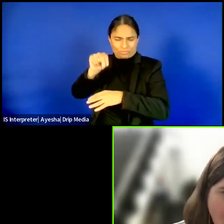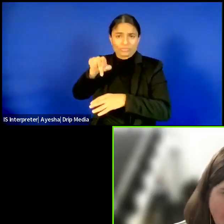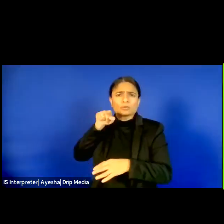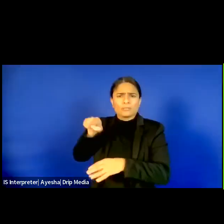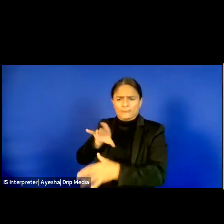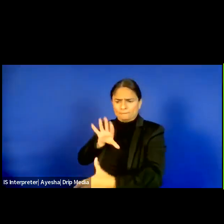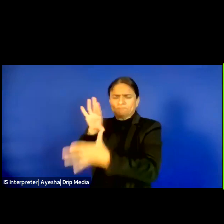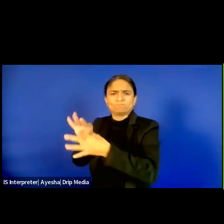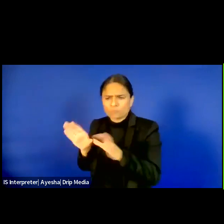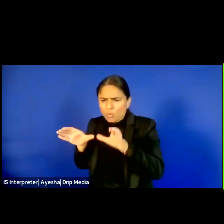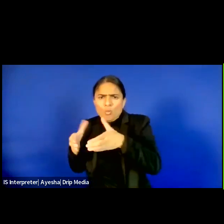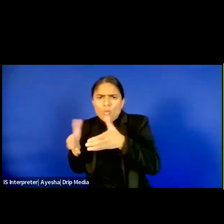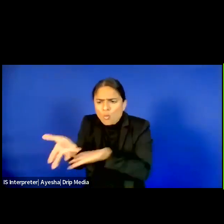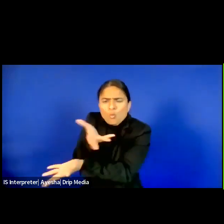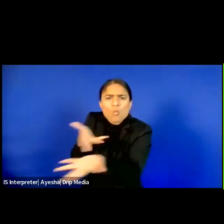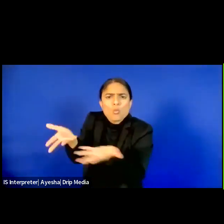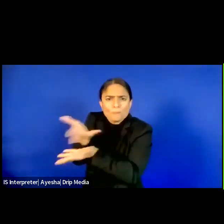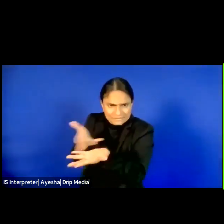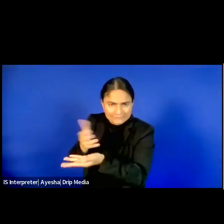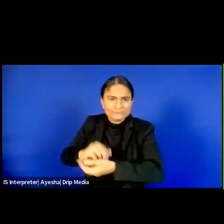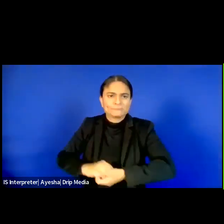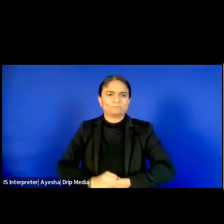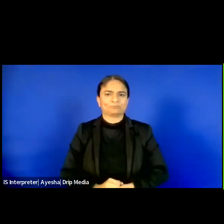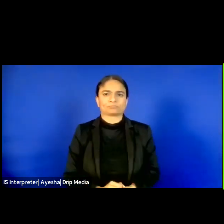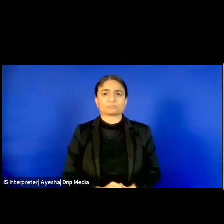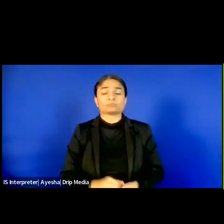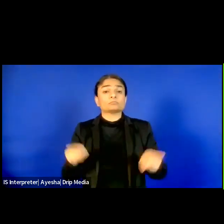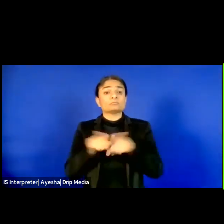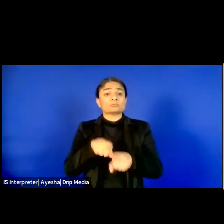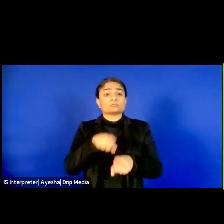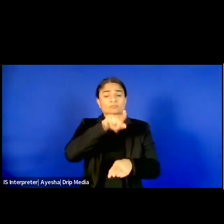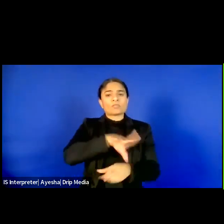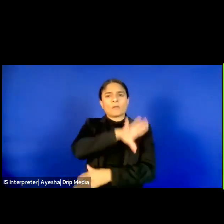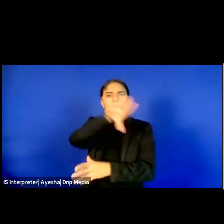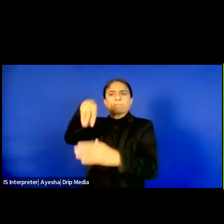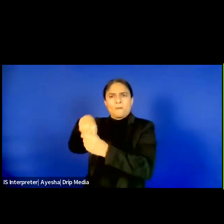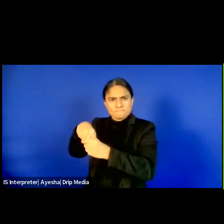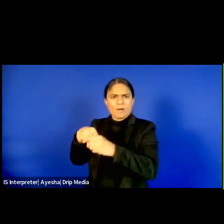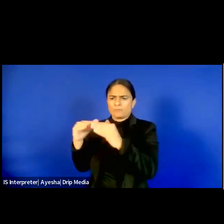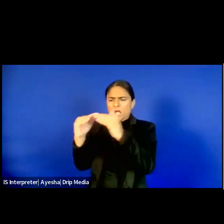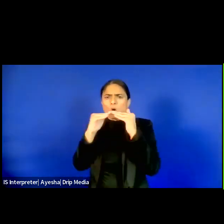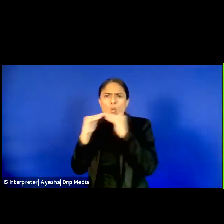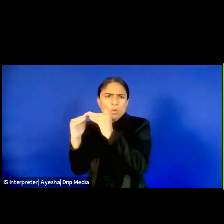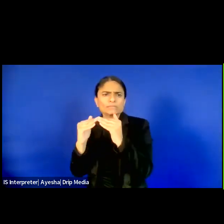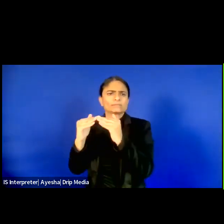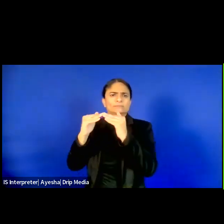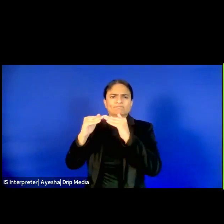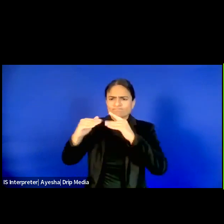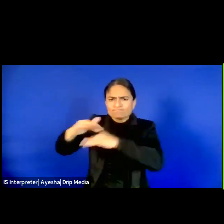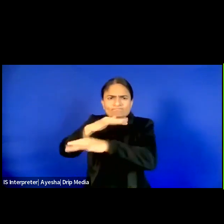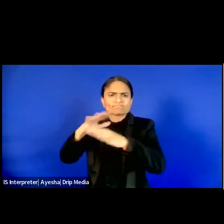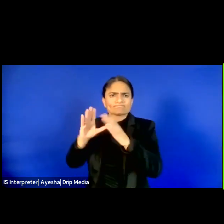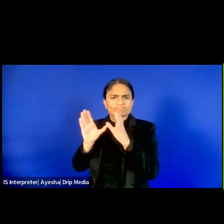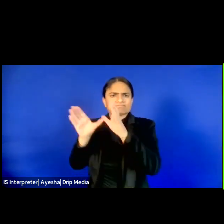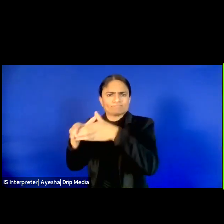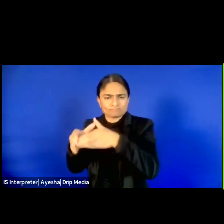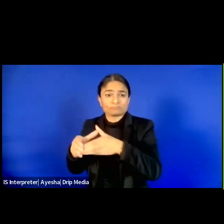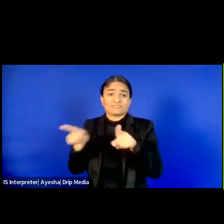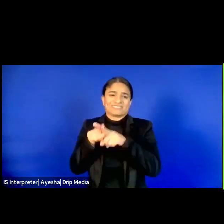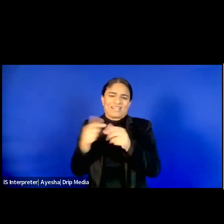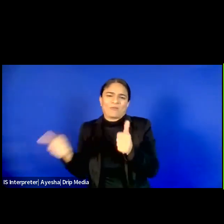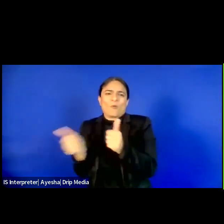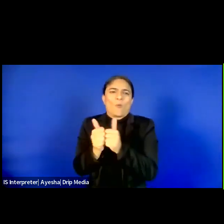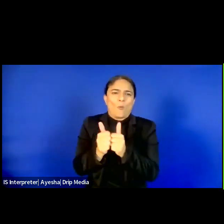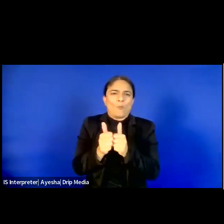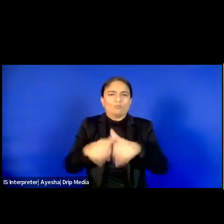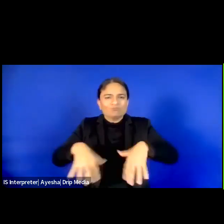Inclusive Generation Equality Collective, one of the co-hosts for today's event, in which capacity she joins us today. Now,